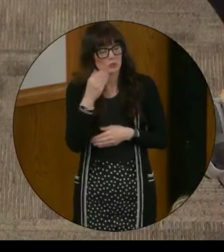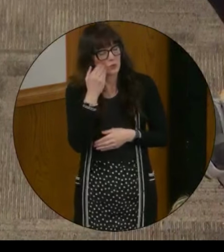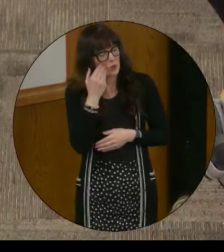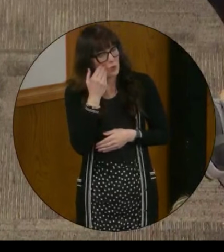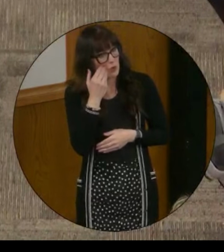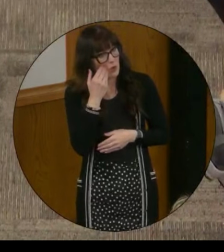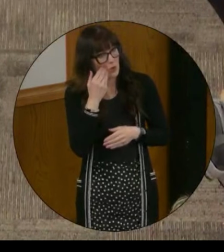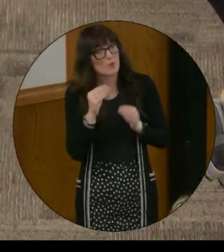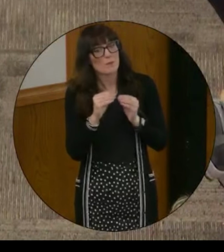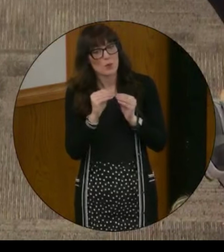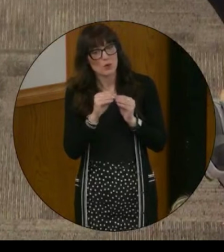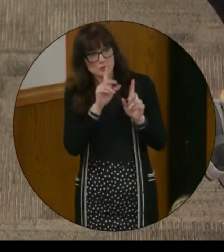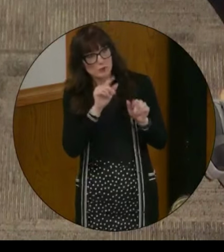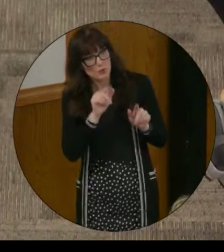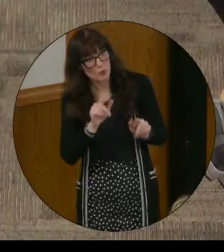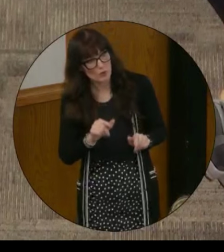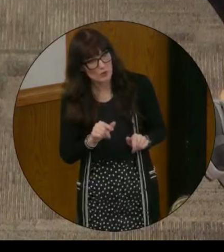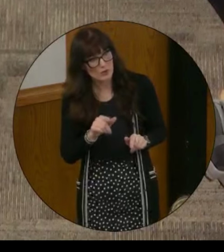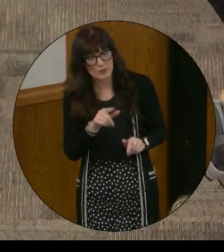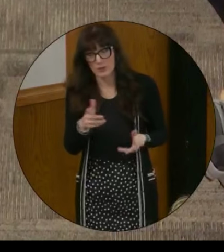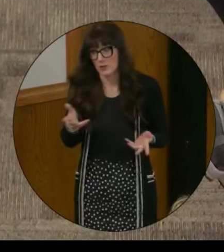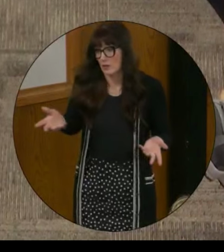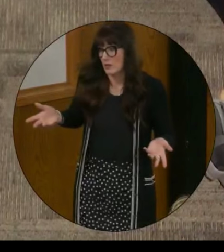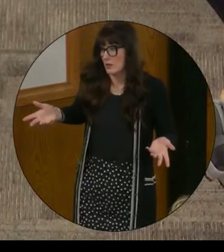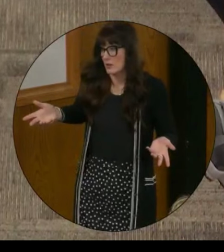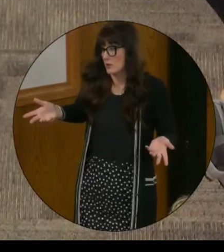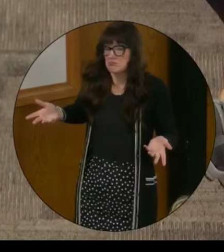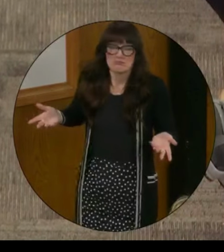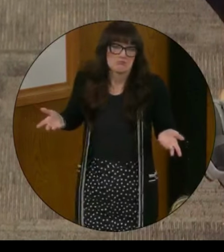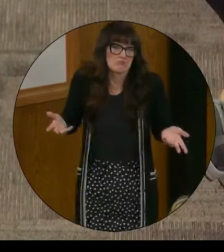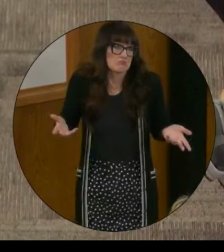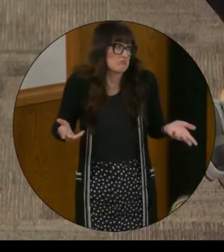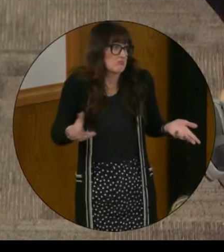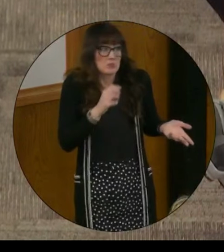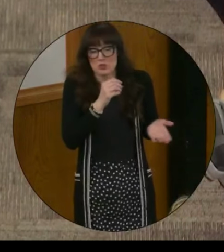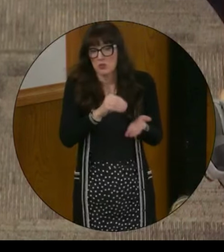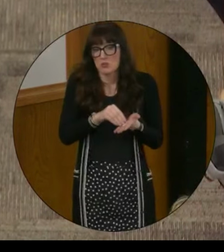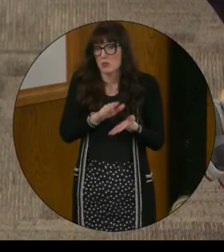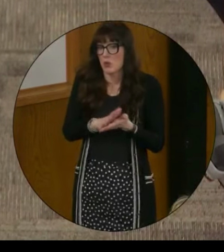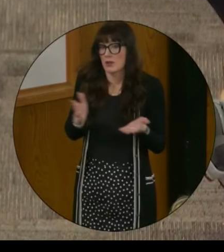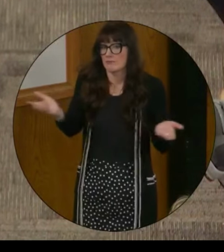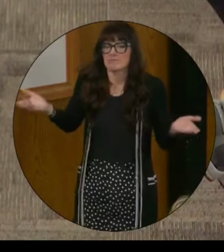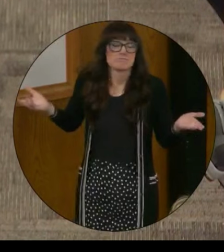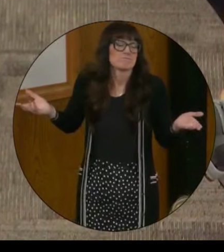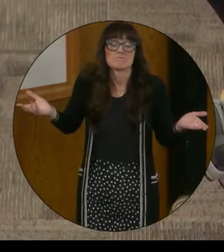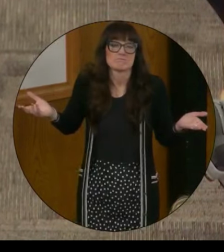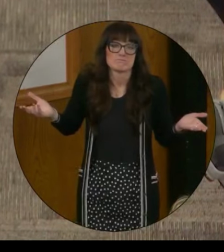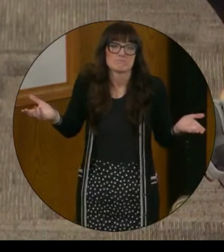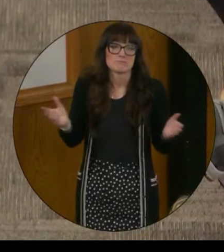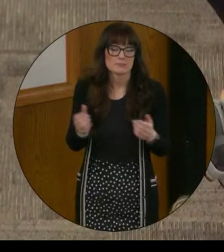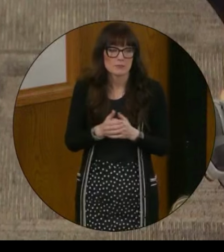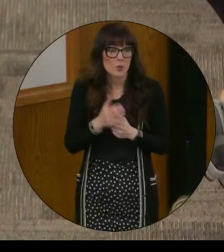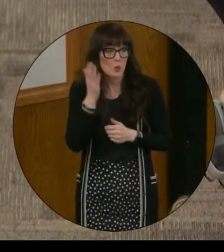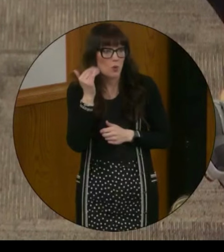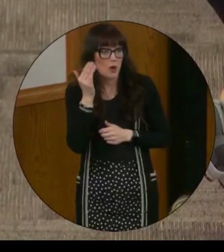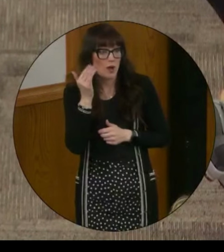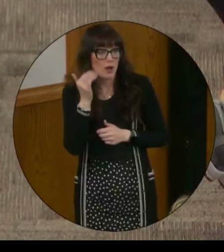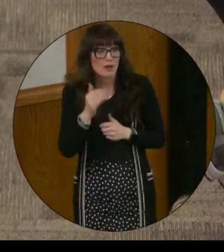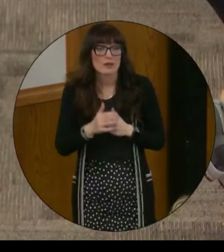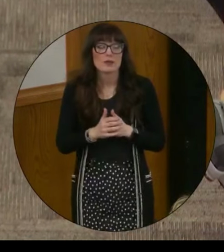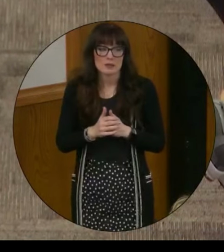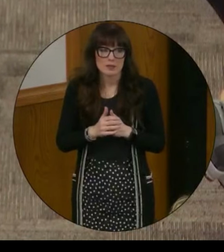more have been reported than that because you guys just don't report them right. The reason why we